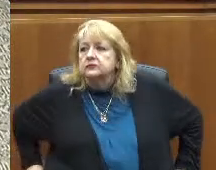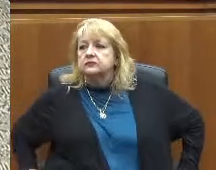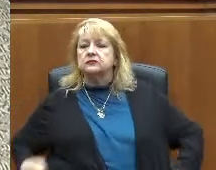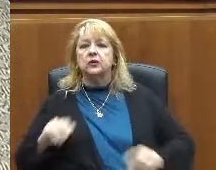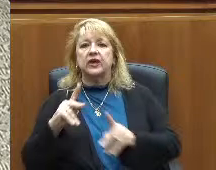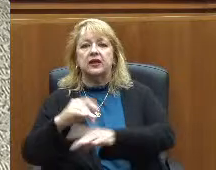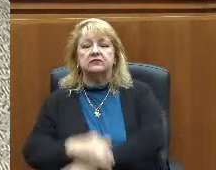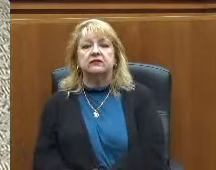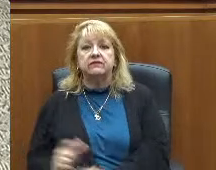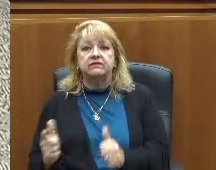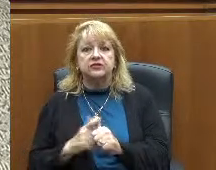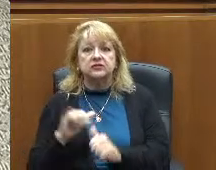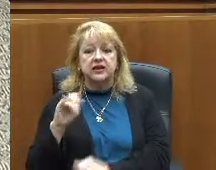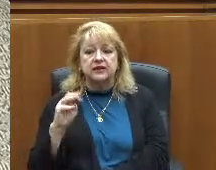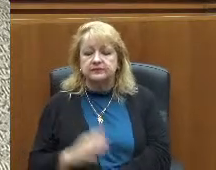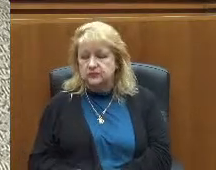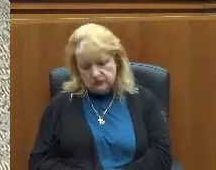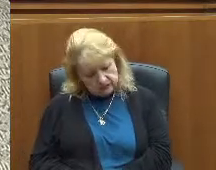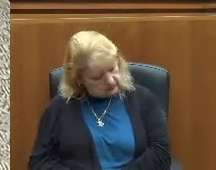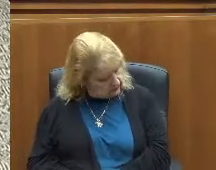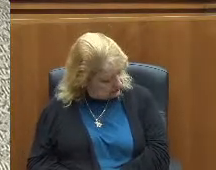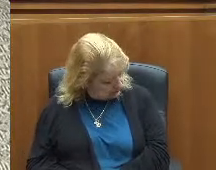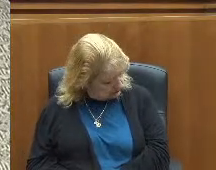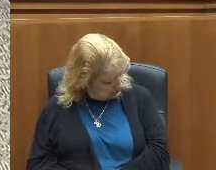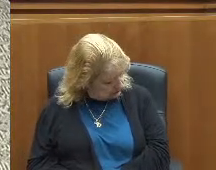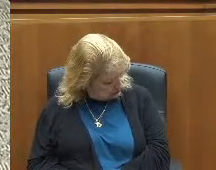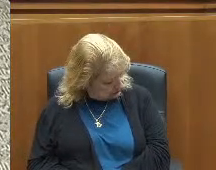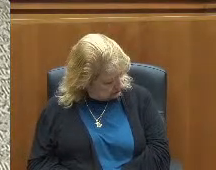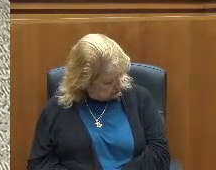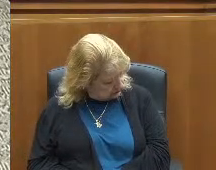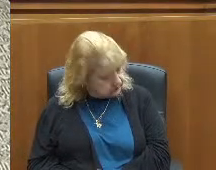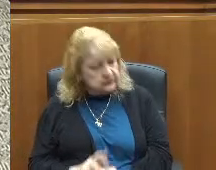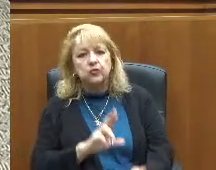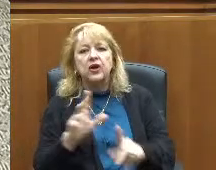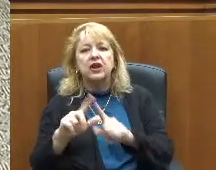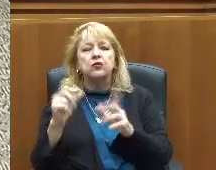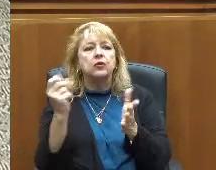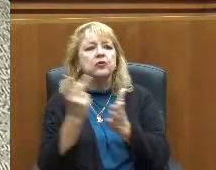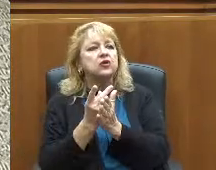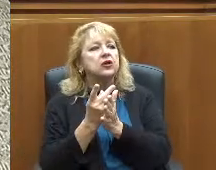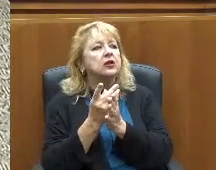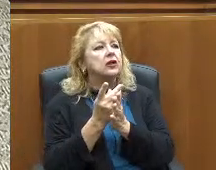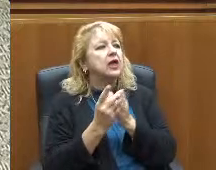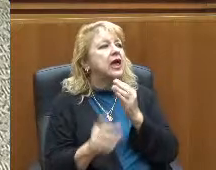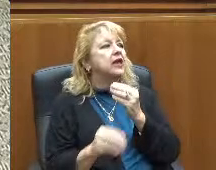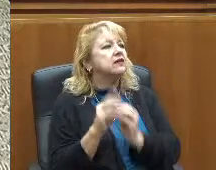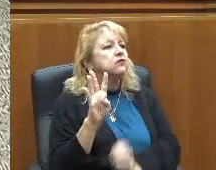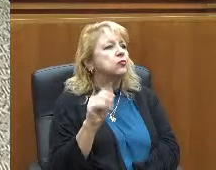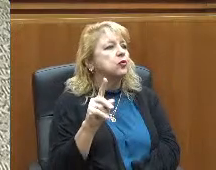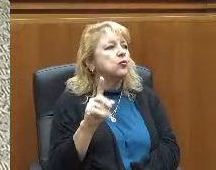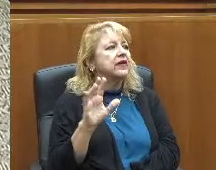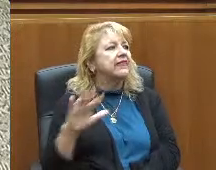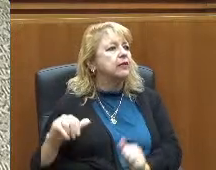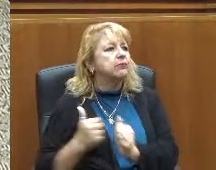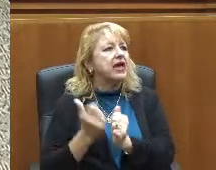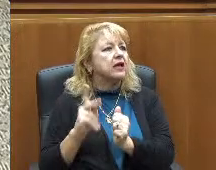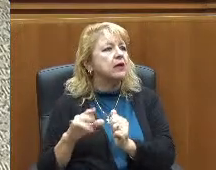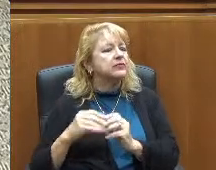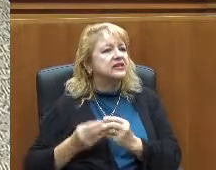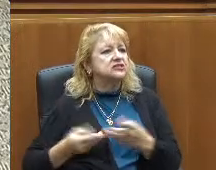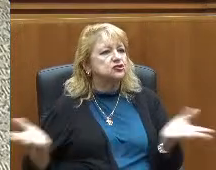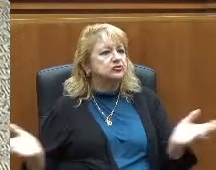Okay, can we read our first item? Your consent agenda is ready for approval, adding item 3.1 with the backup that's been